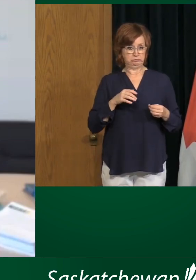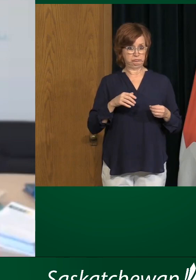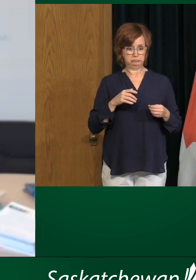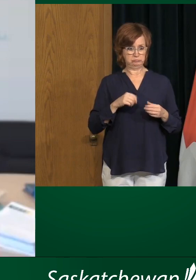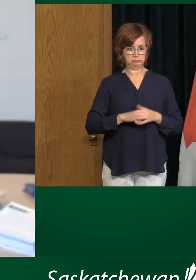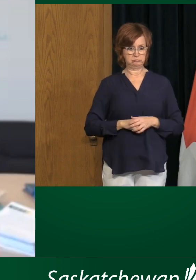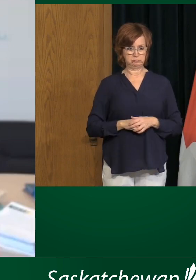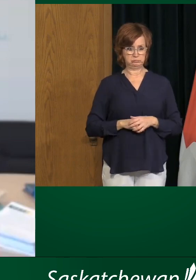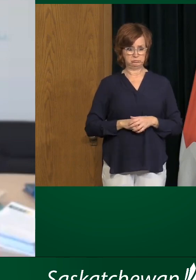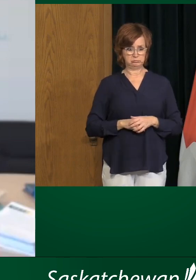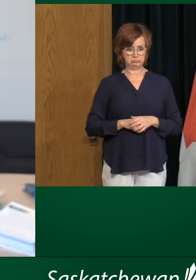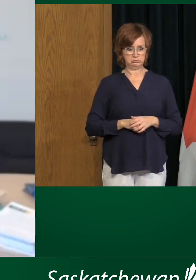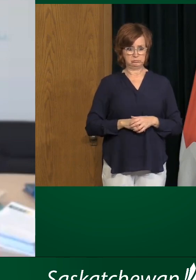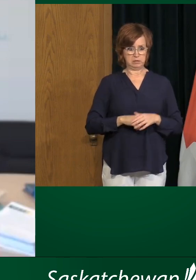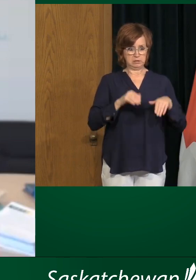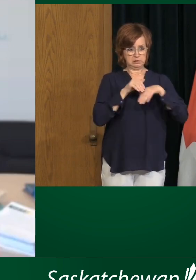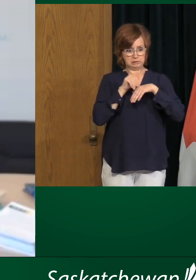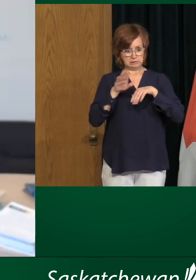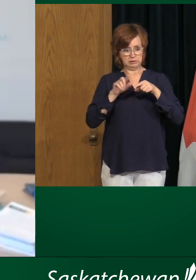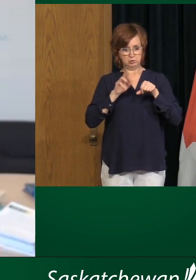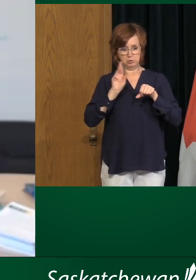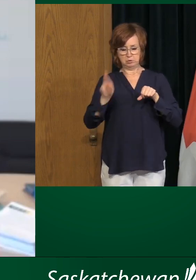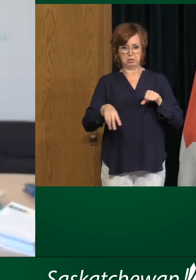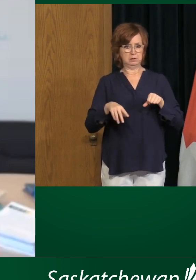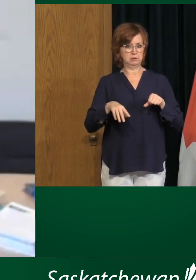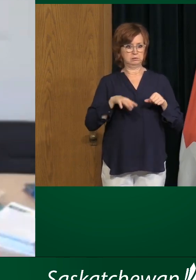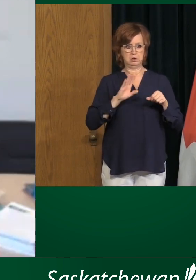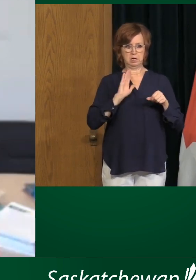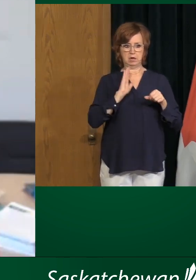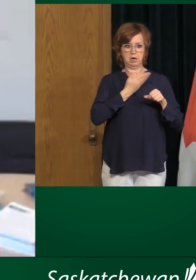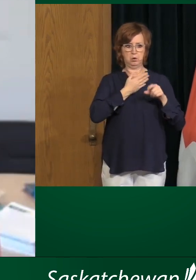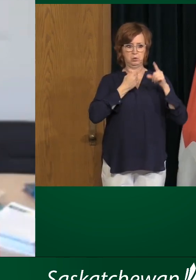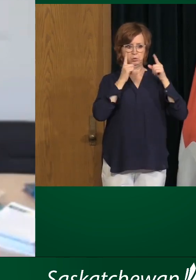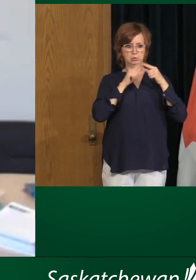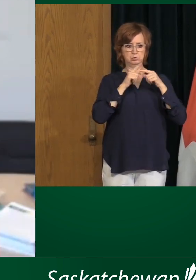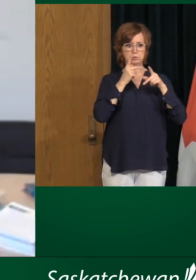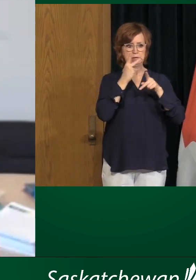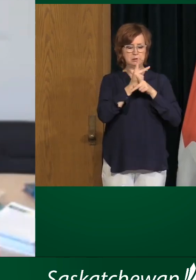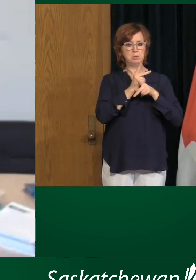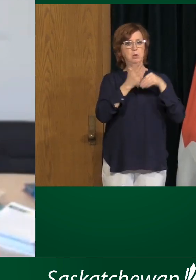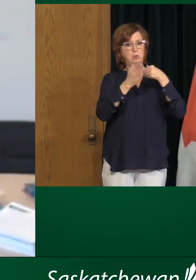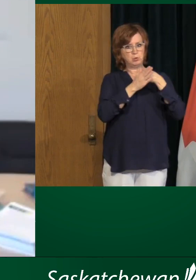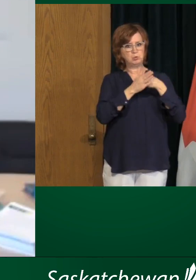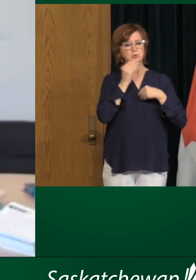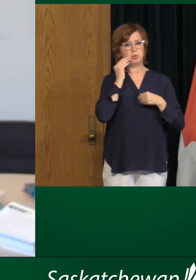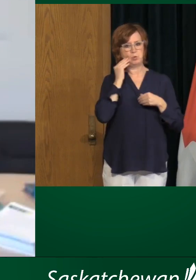be specifically sending patients from Loche to Regina. Our goal is to have safe care closest to home.